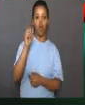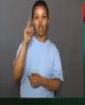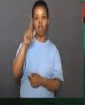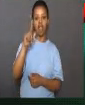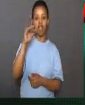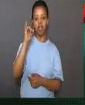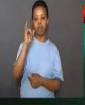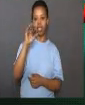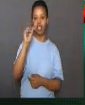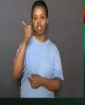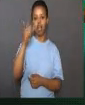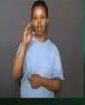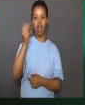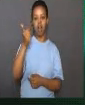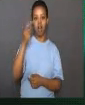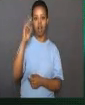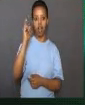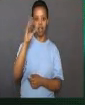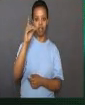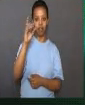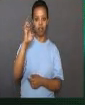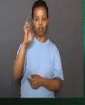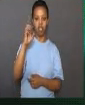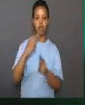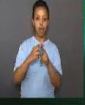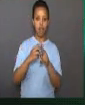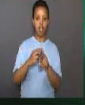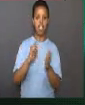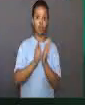polysaccharides. For example, starch.